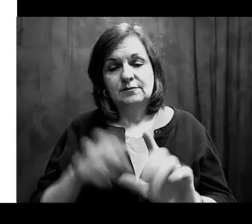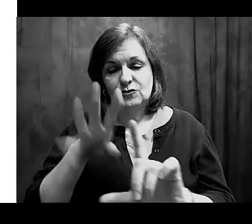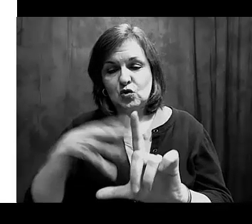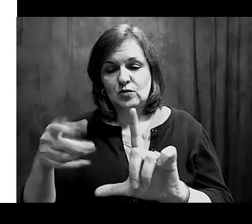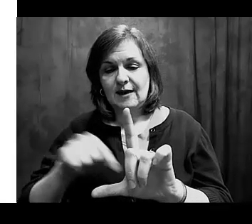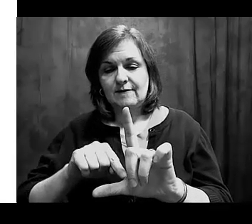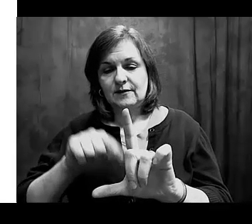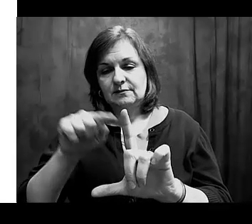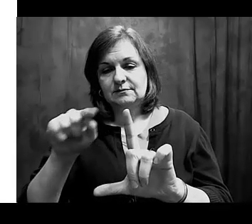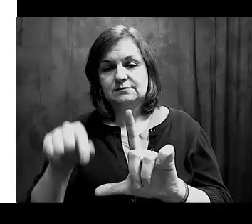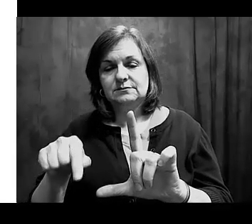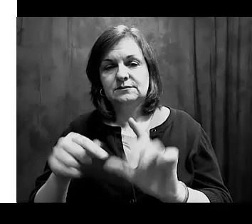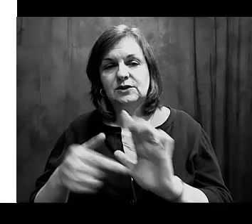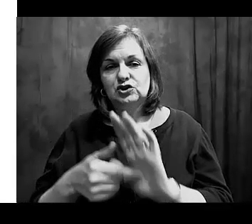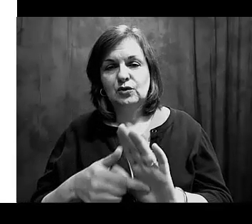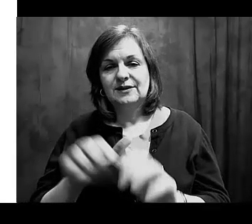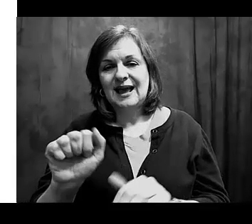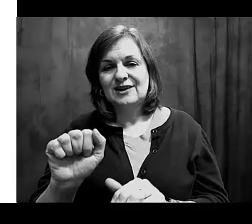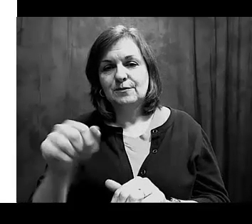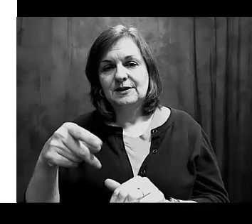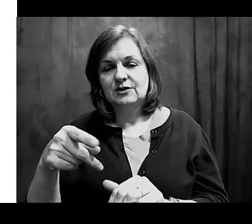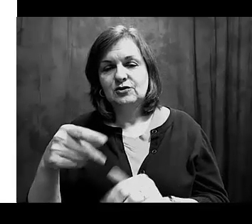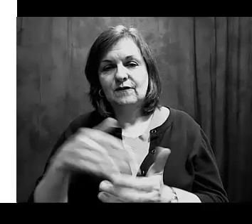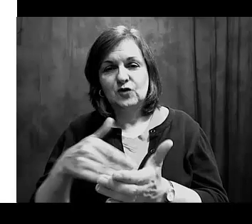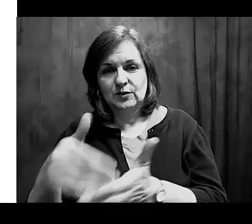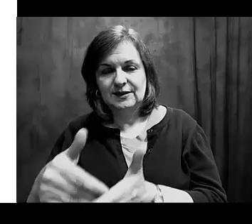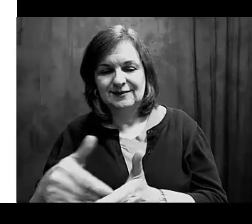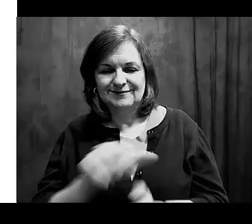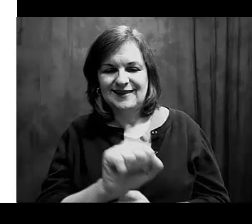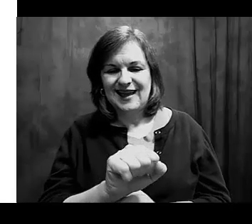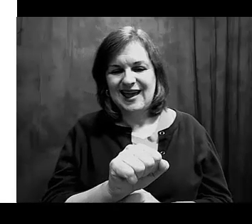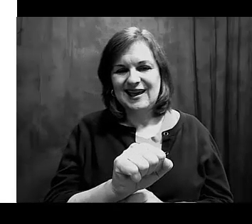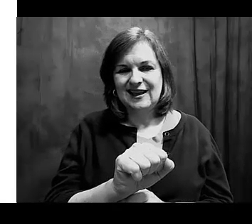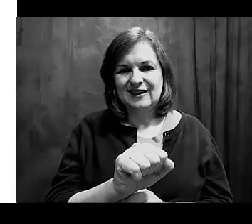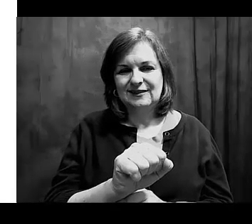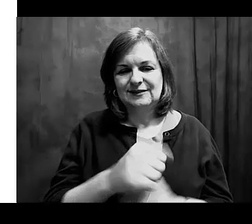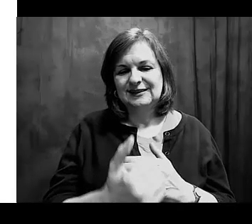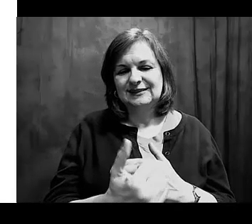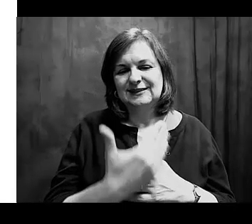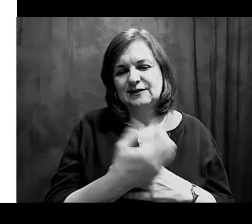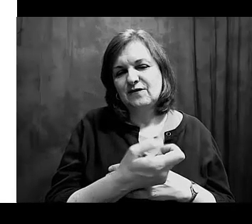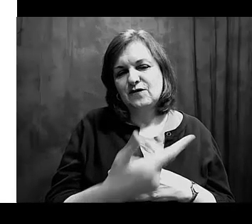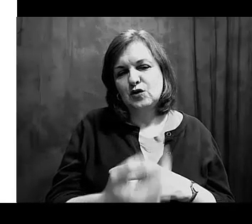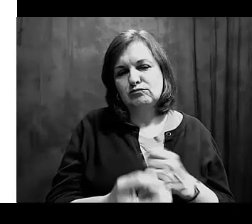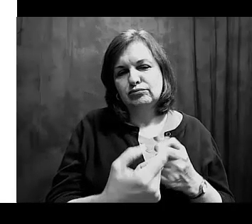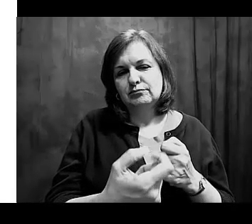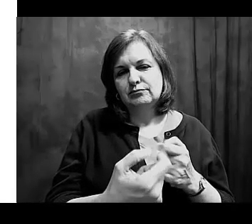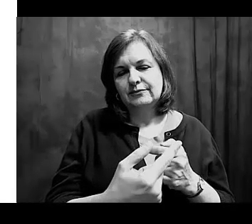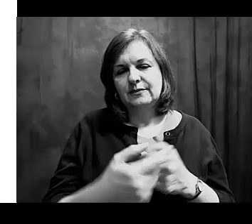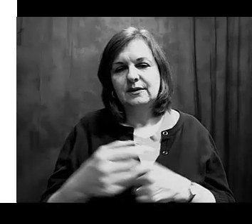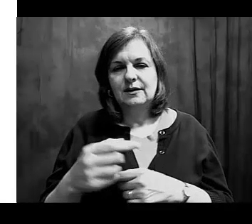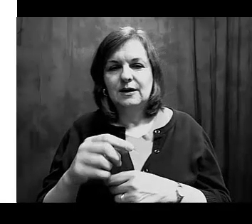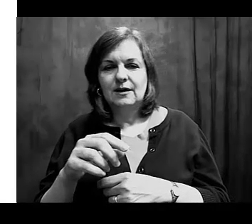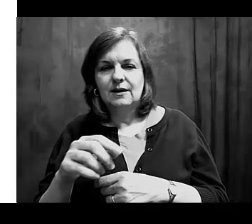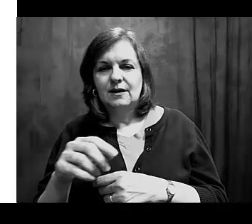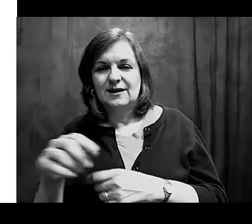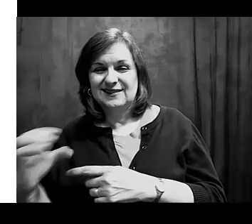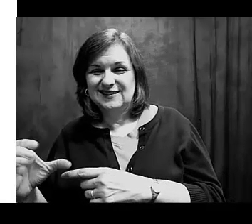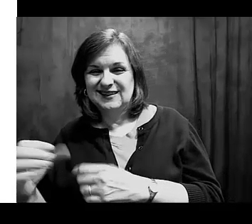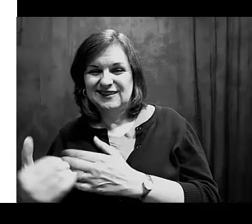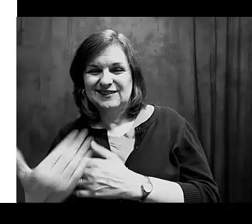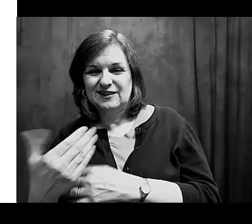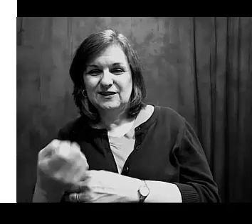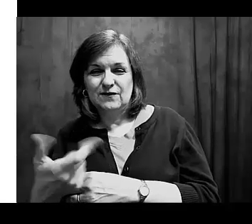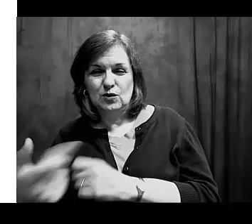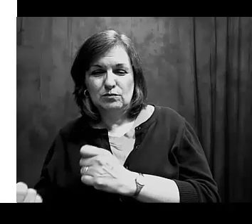Okay? And what they're showing you is the action potential frequency. So A sends a few, C